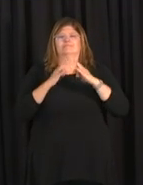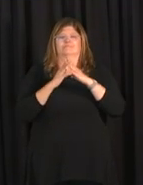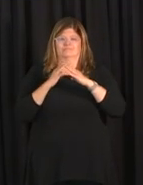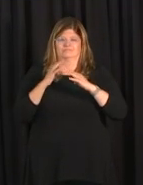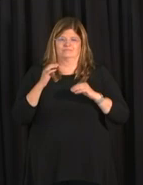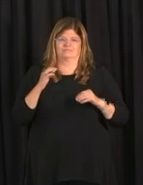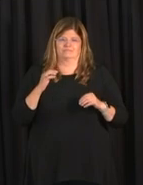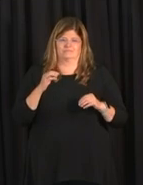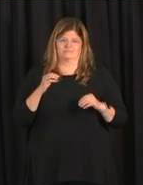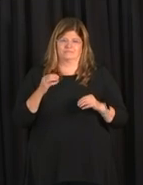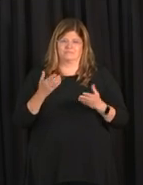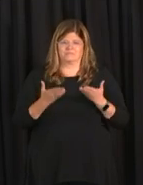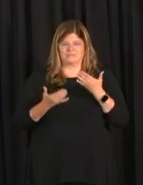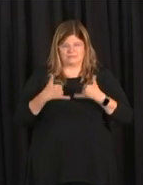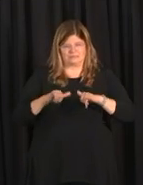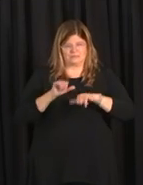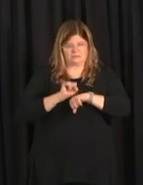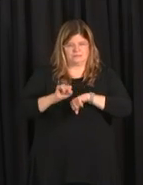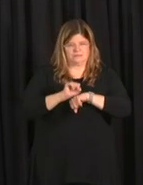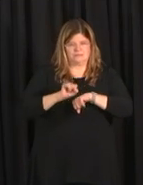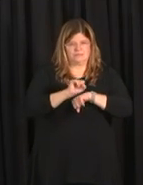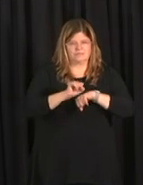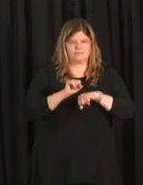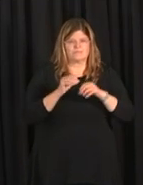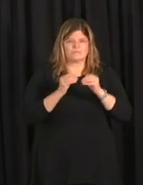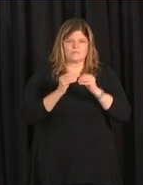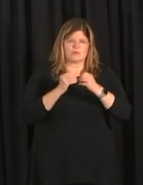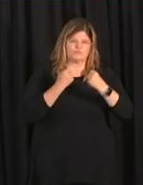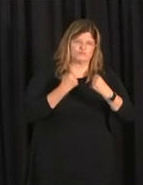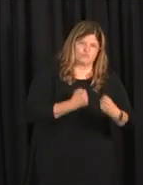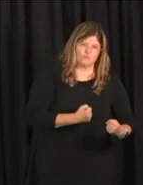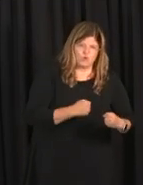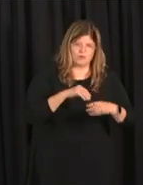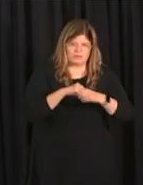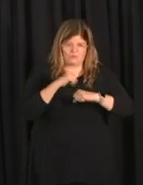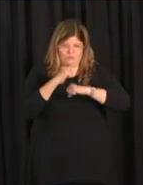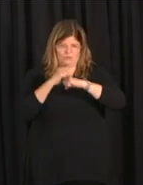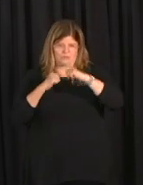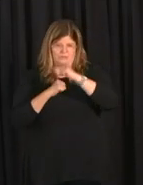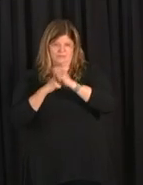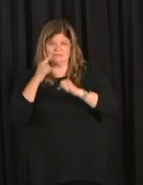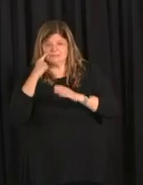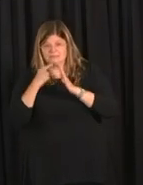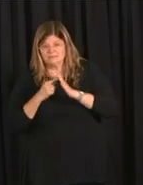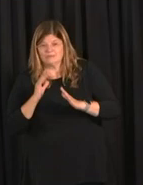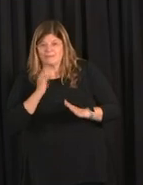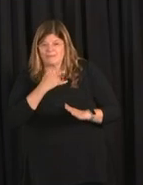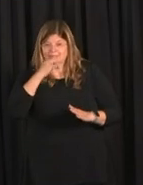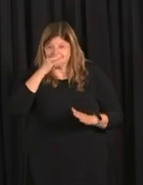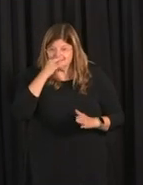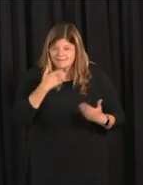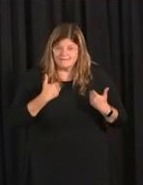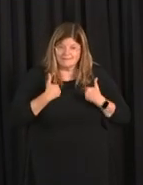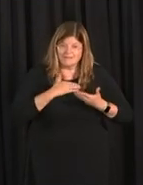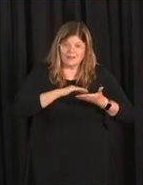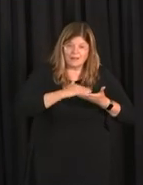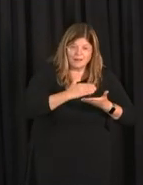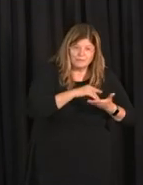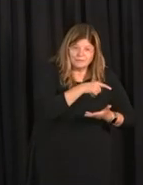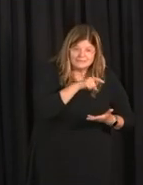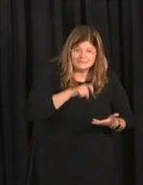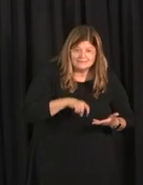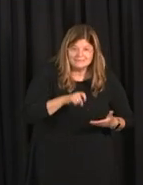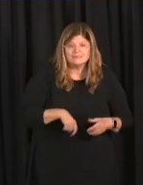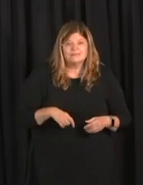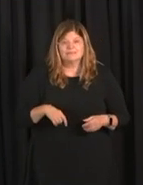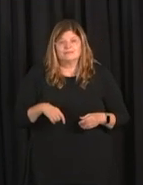think, but there's work to do on a stronger infrastructure. For example, our kids have the devices that they need, but